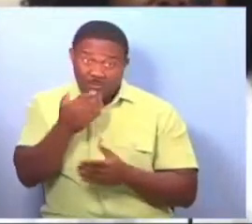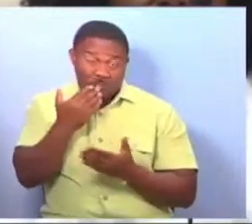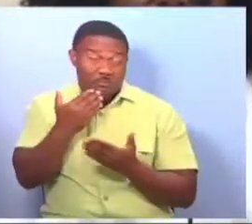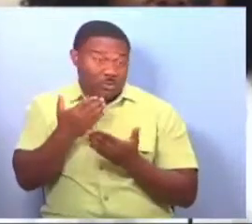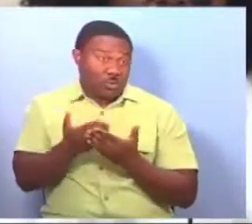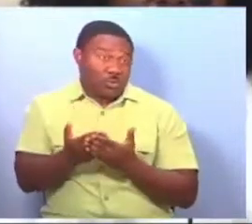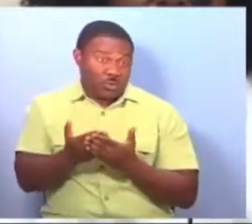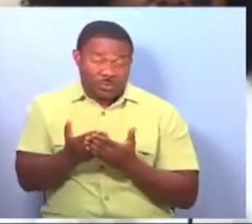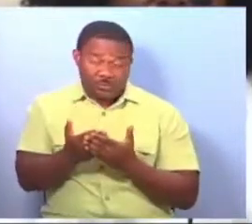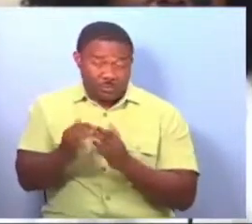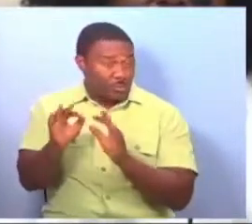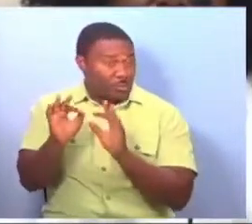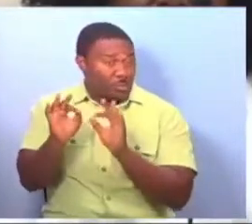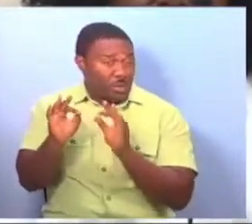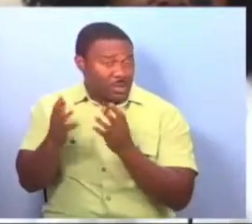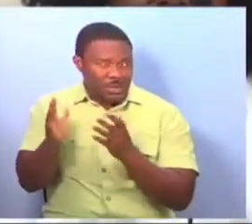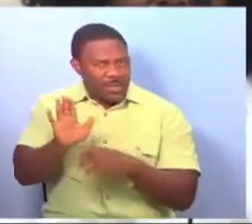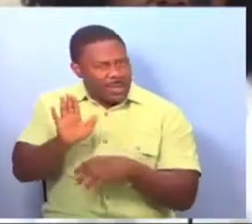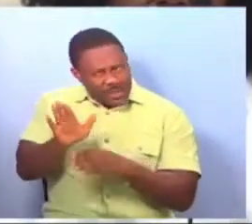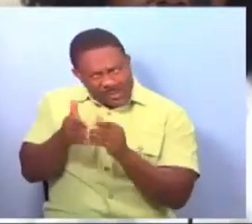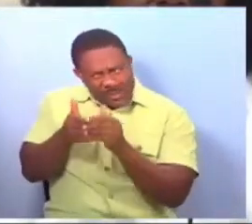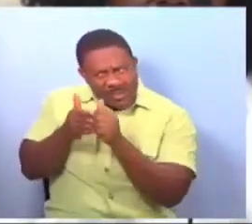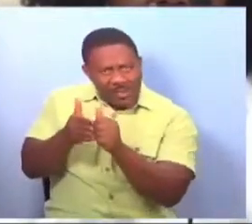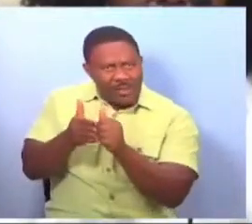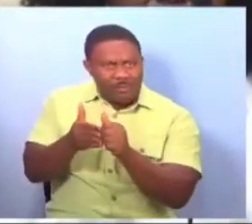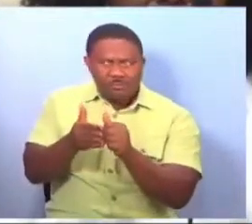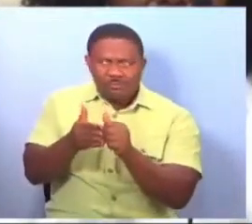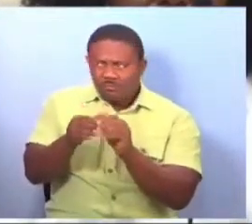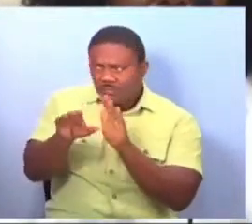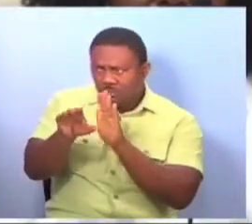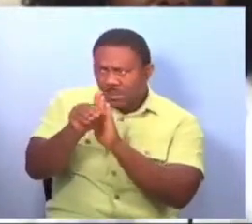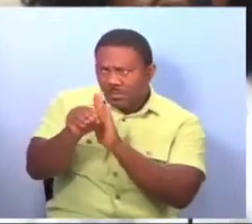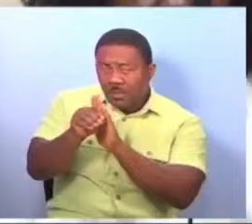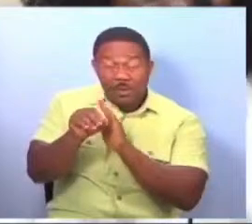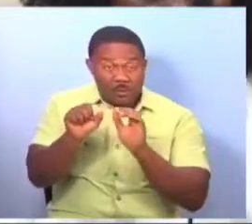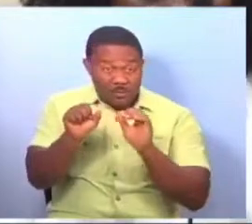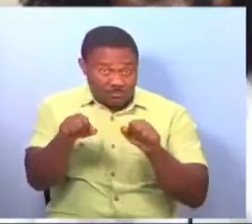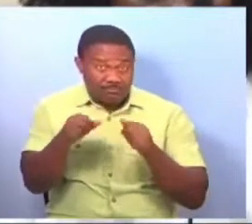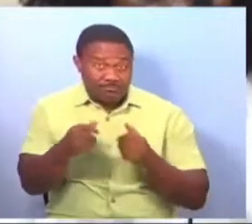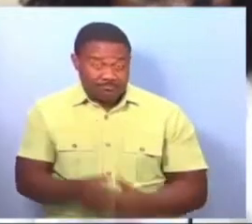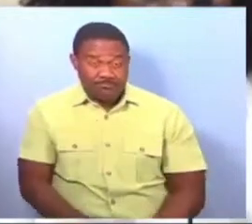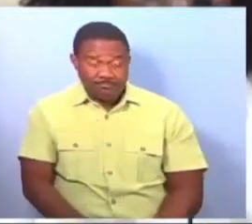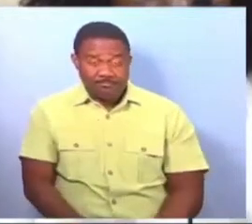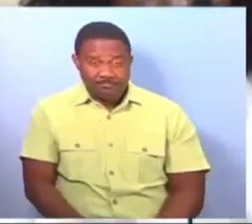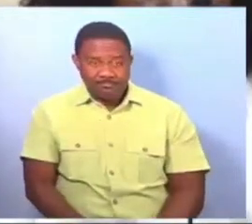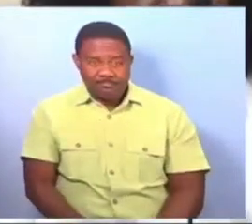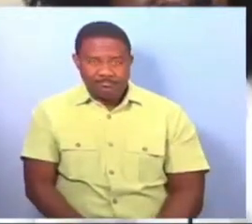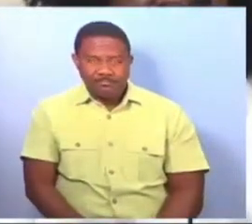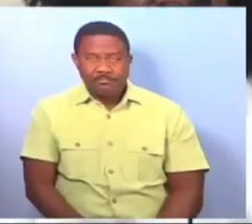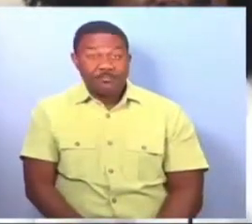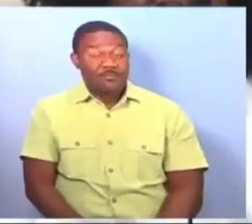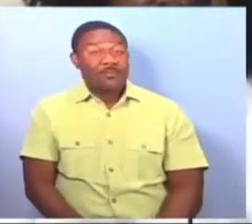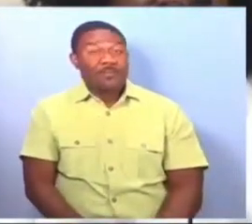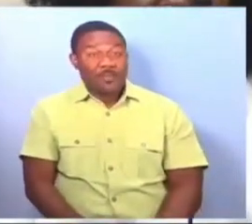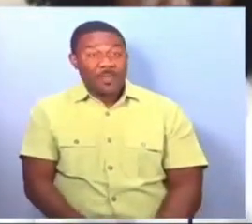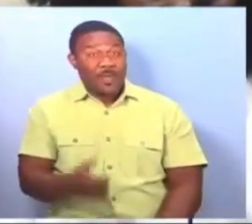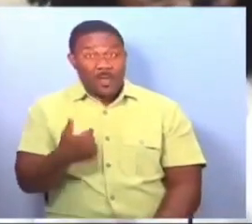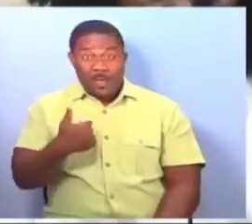his leadership style is worthy of emulation. Today, I join all our